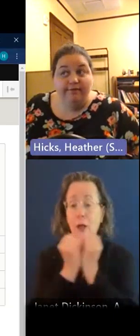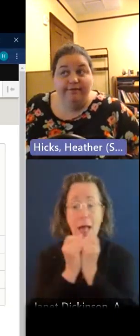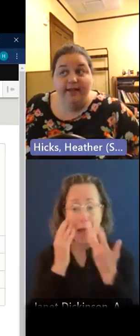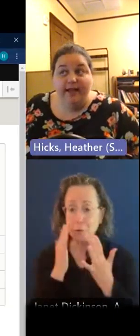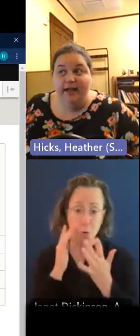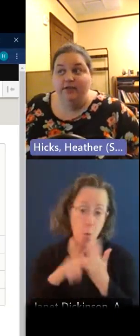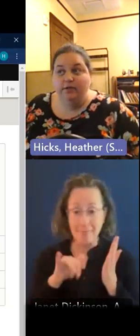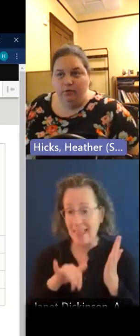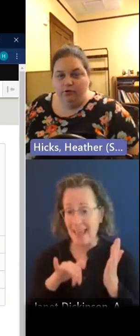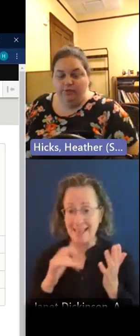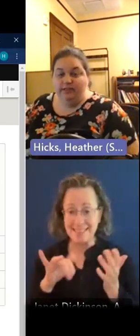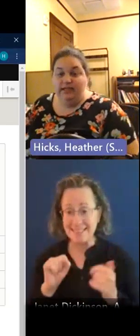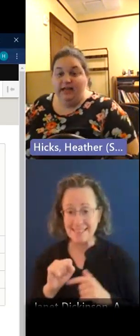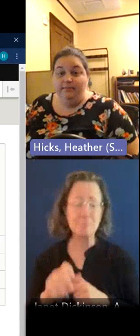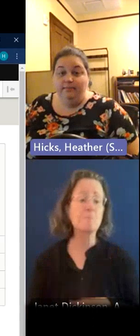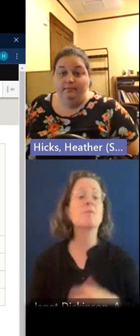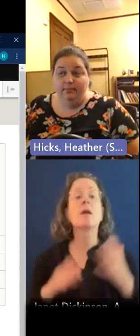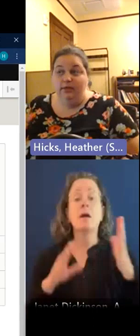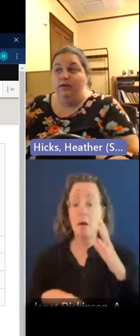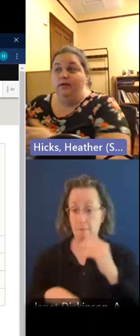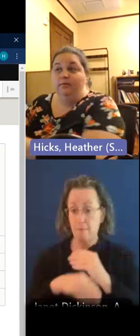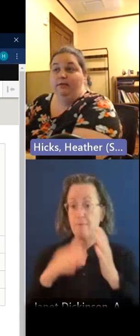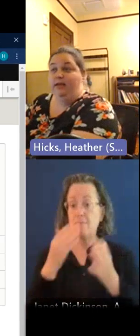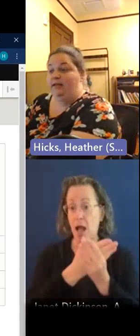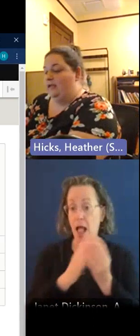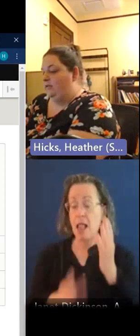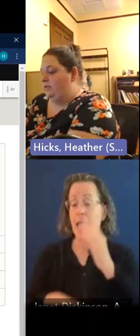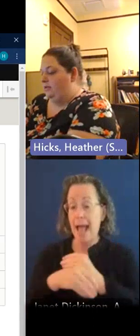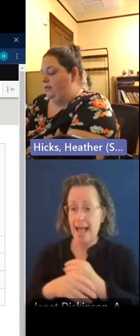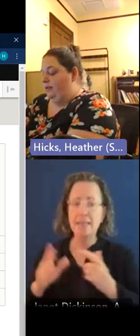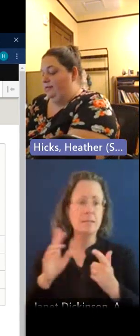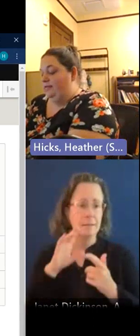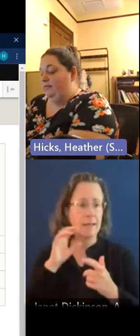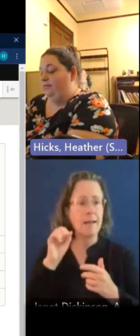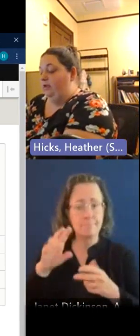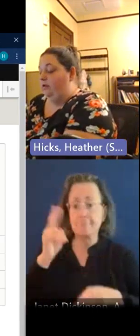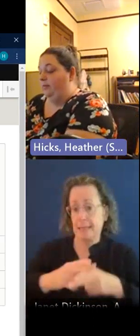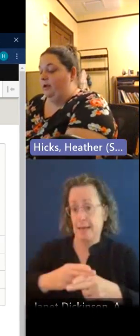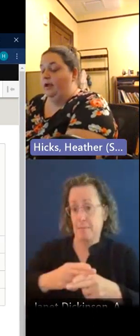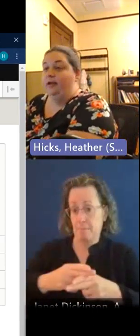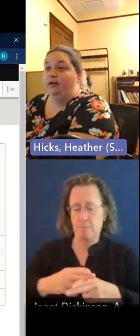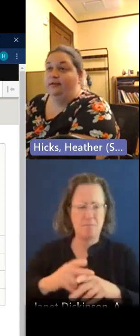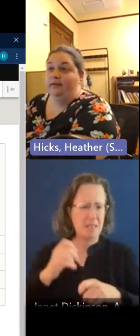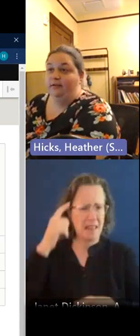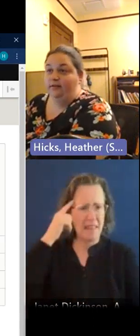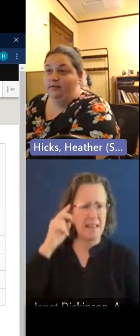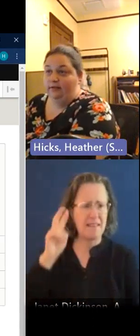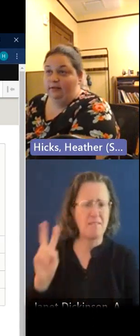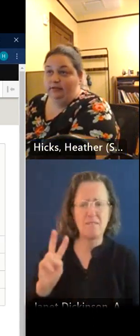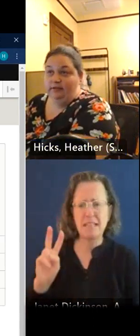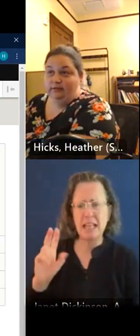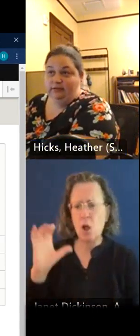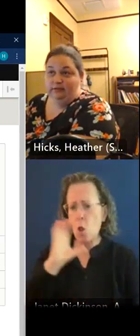So when you have a file added, of course you want the name. Make it make sense. I think this is a VLOOKUP guide, honestly,